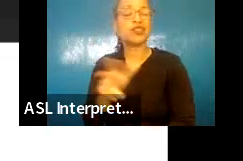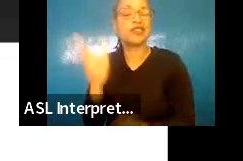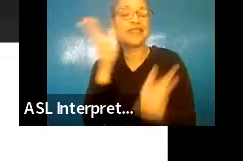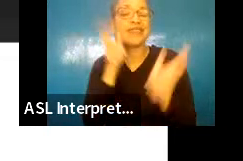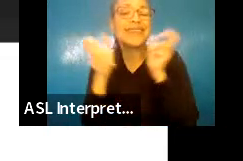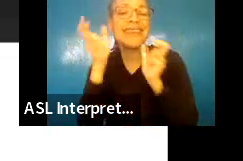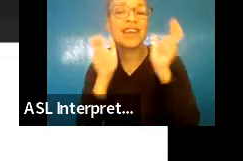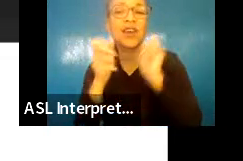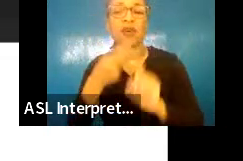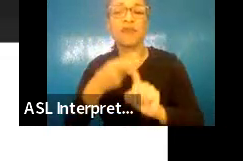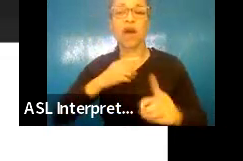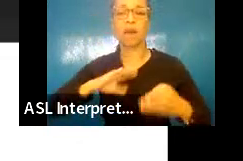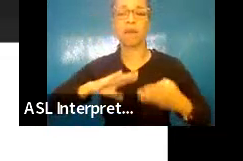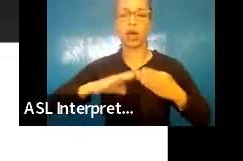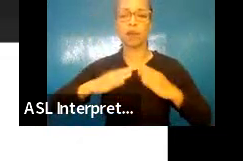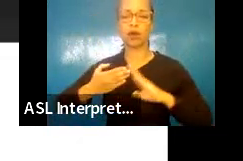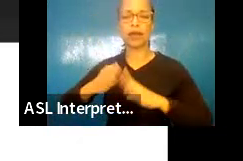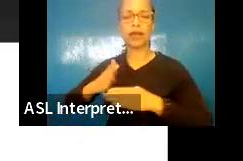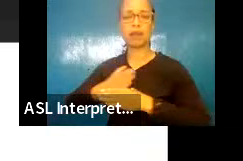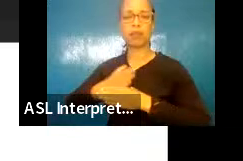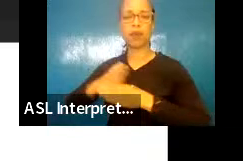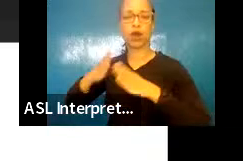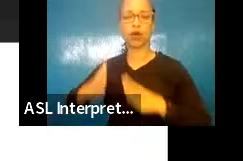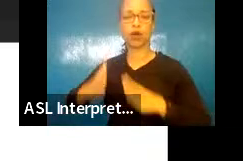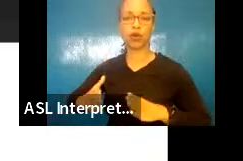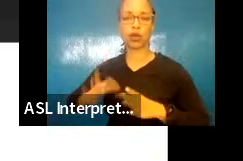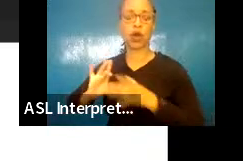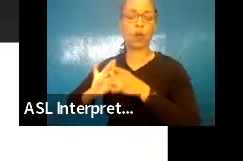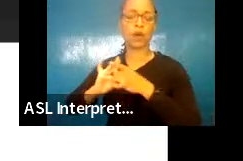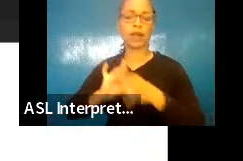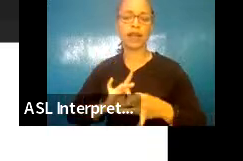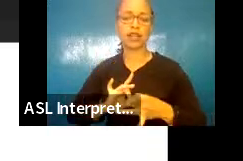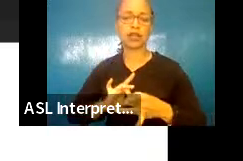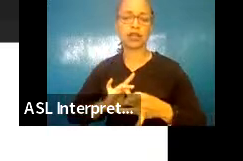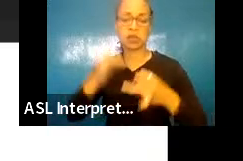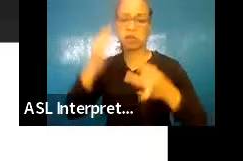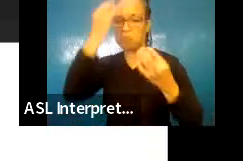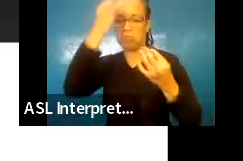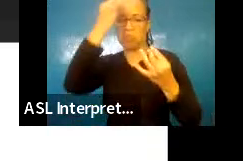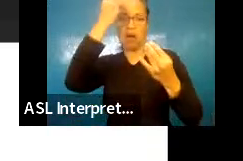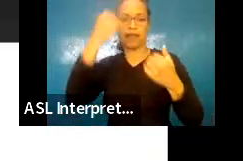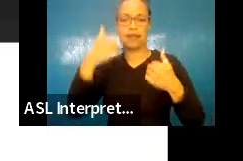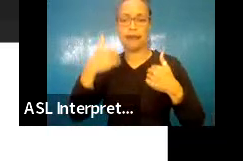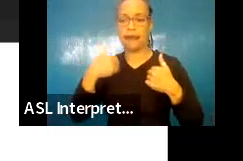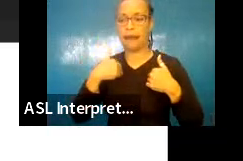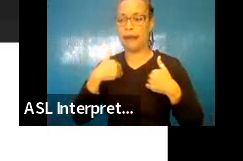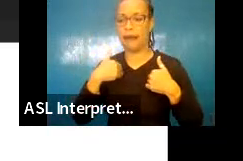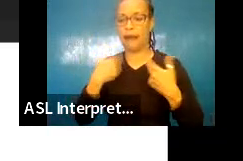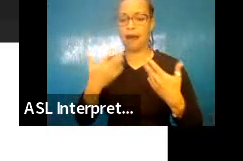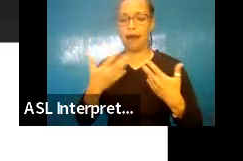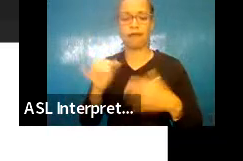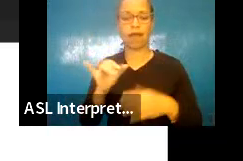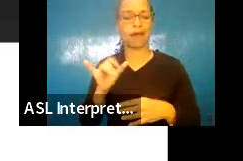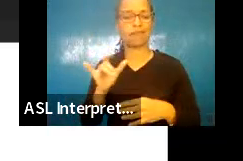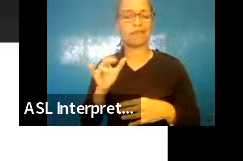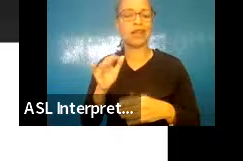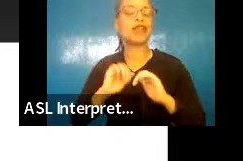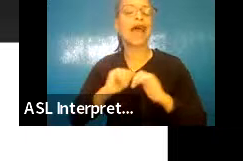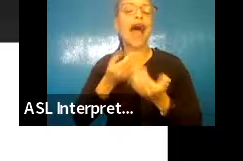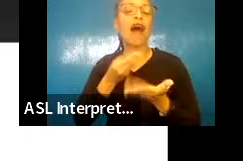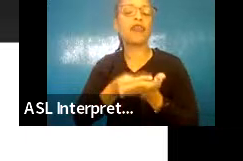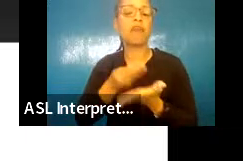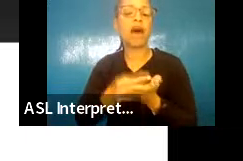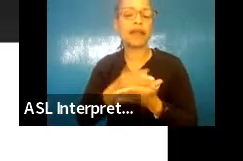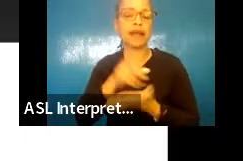from community partners around thoughts they had around how the money should be